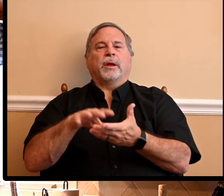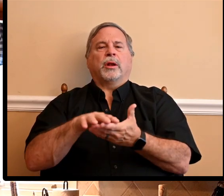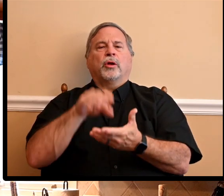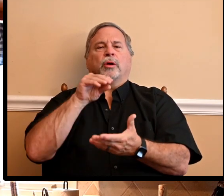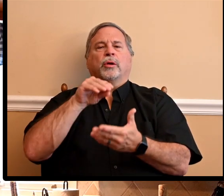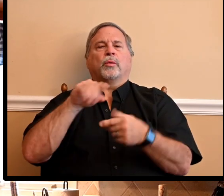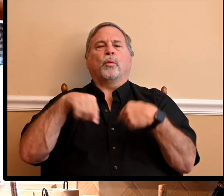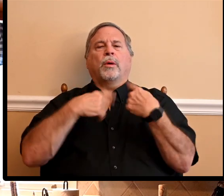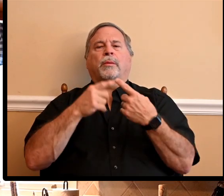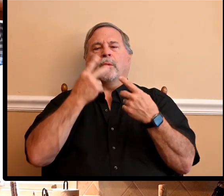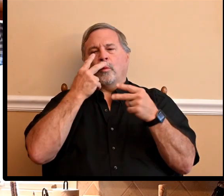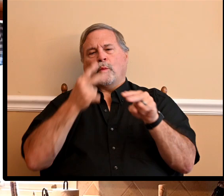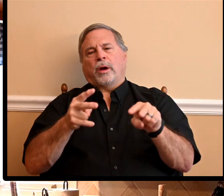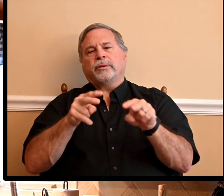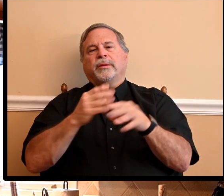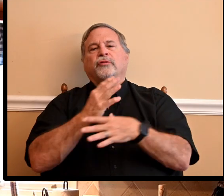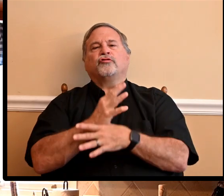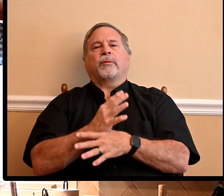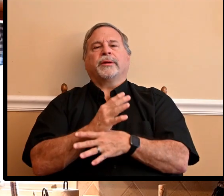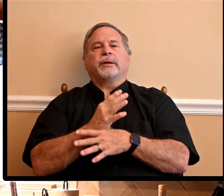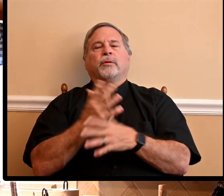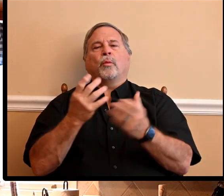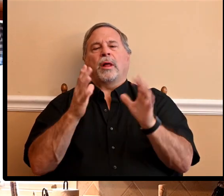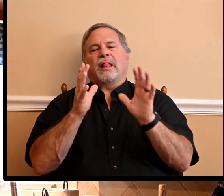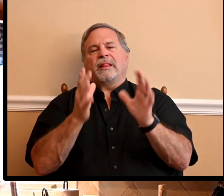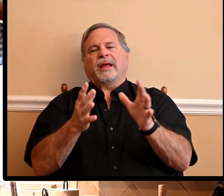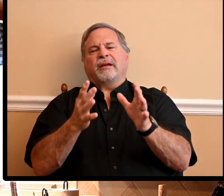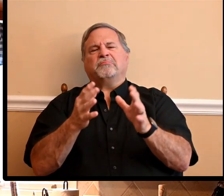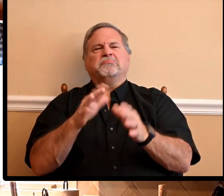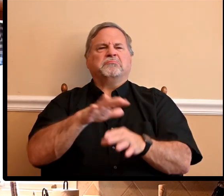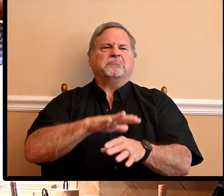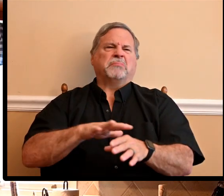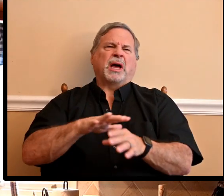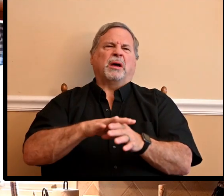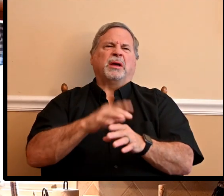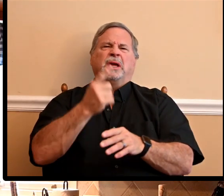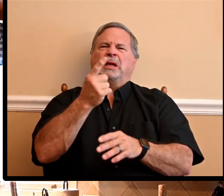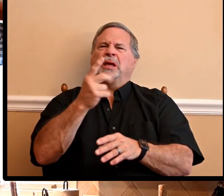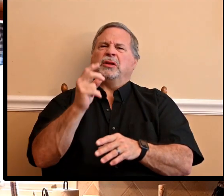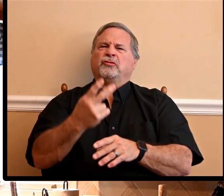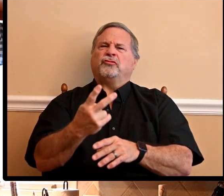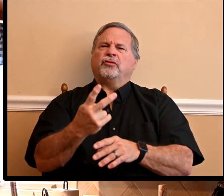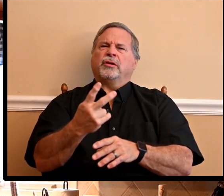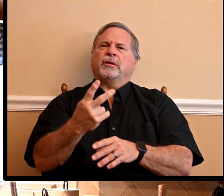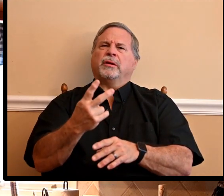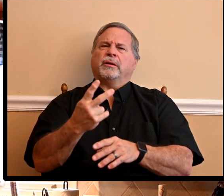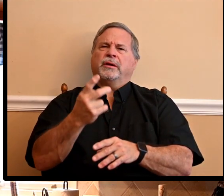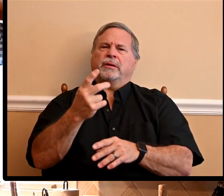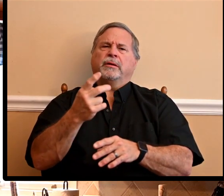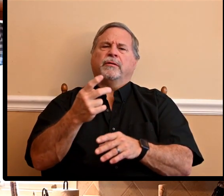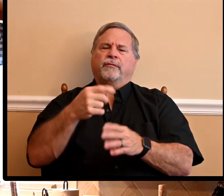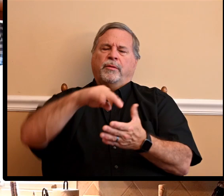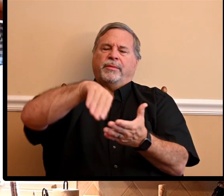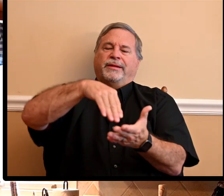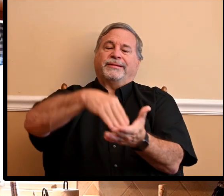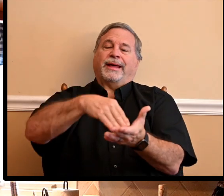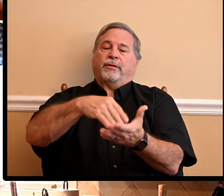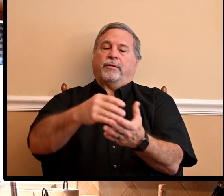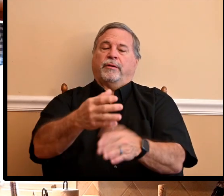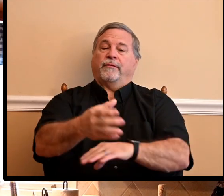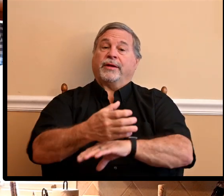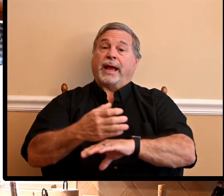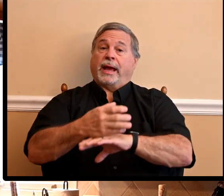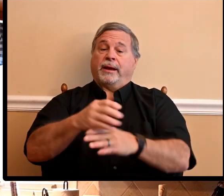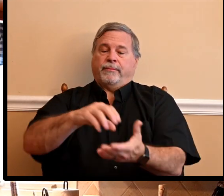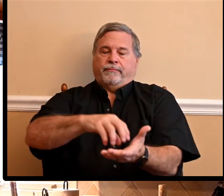Now the one thing we learned when we watched them do this in Germany is you want to leave probably about an inch or so from